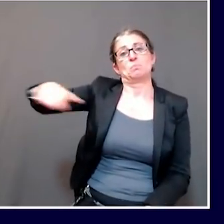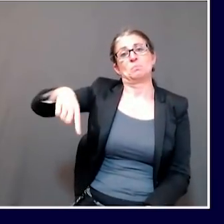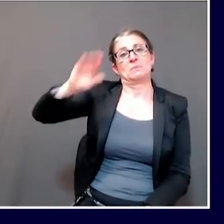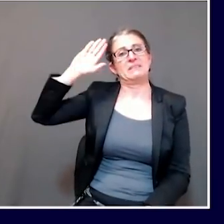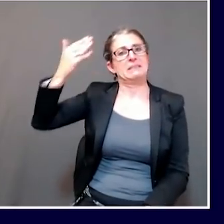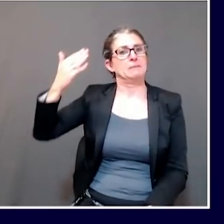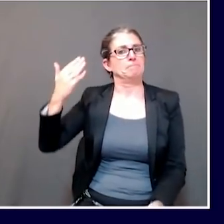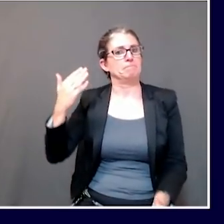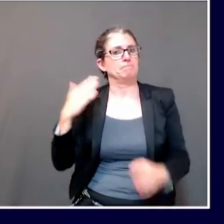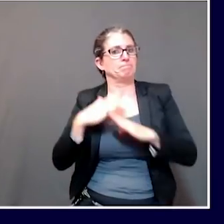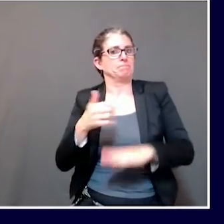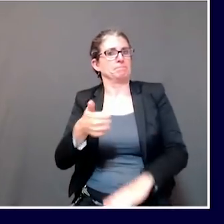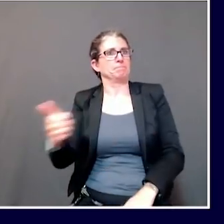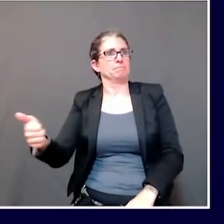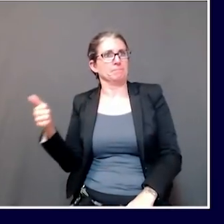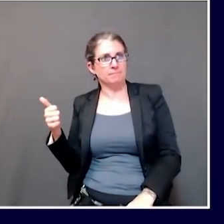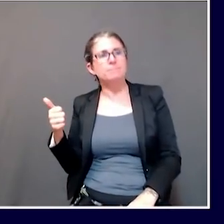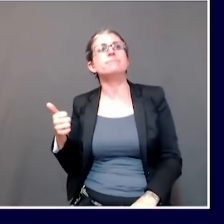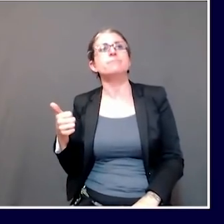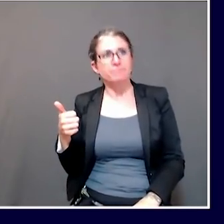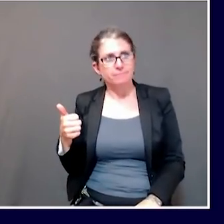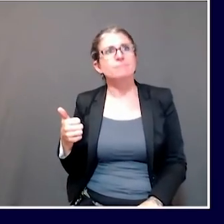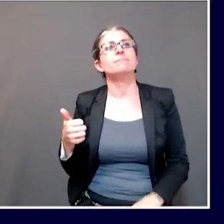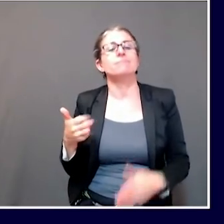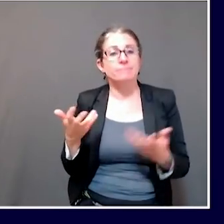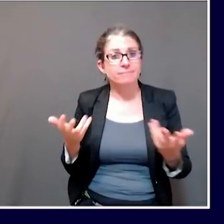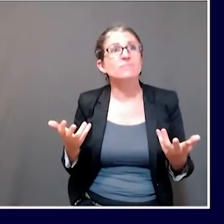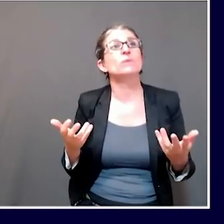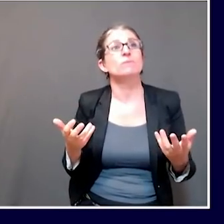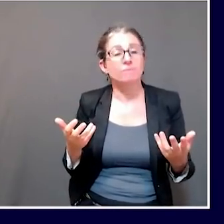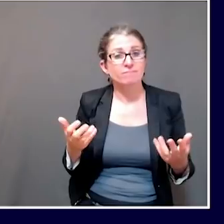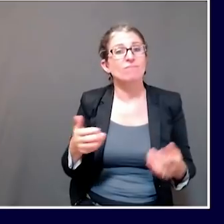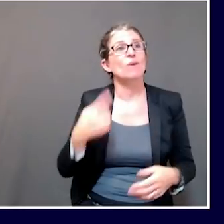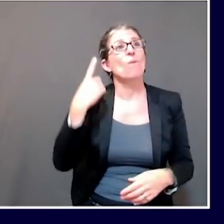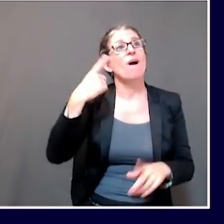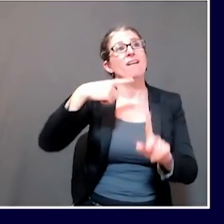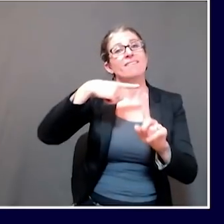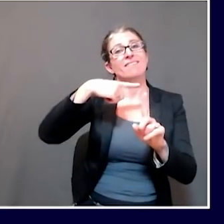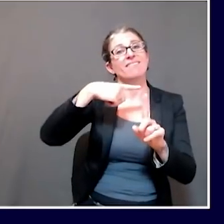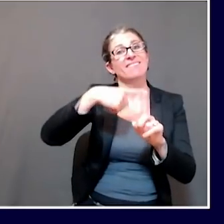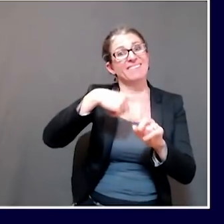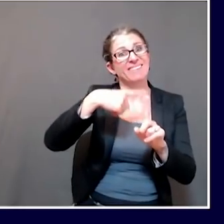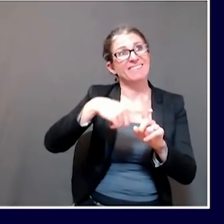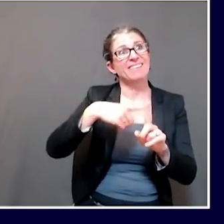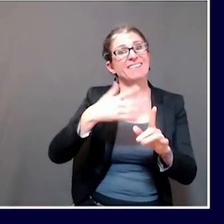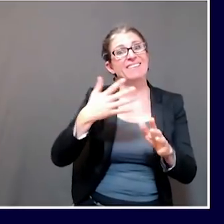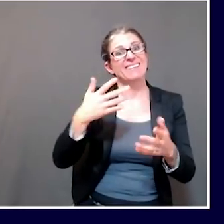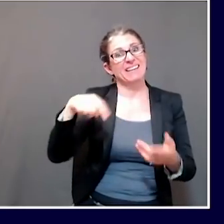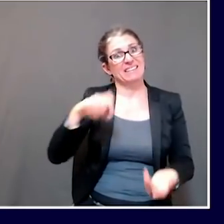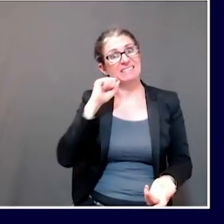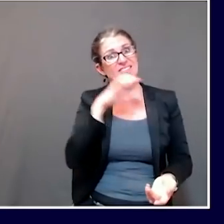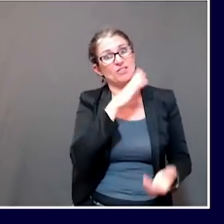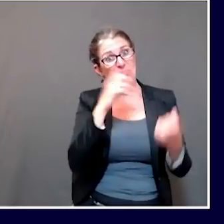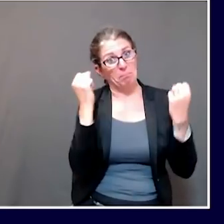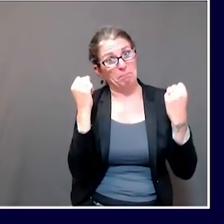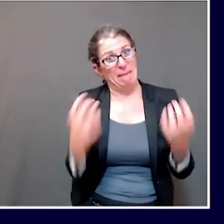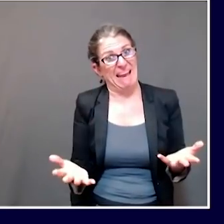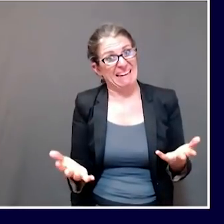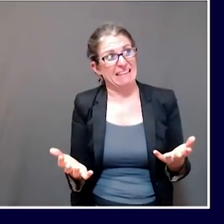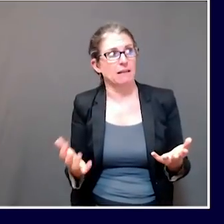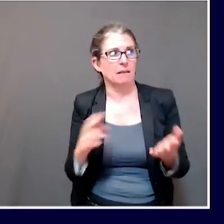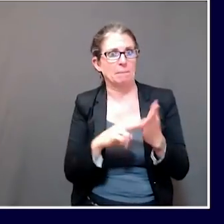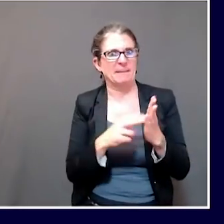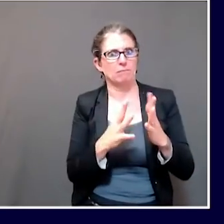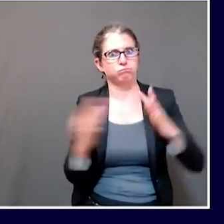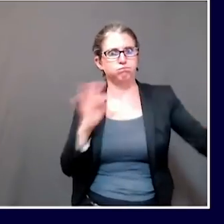fact that the elderly and those who have vulnerabilities that might make them medically susceptible to COVID-19 have really